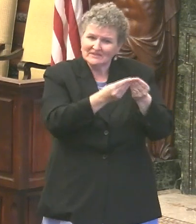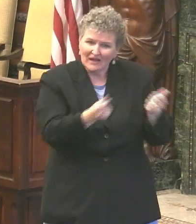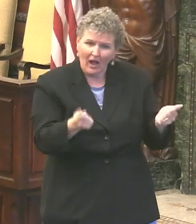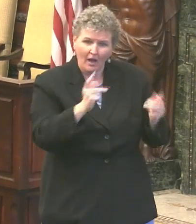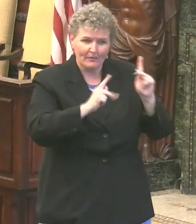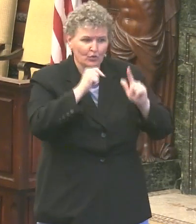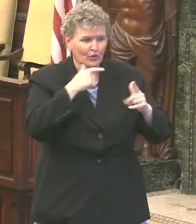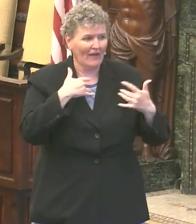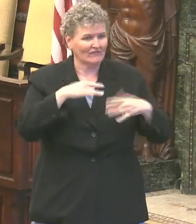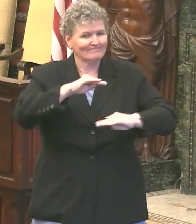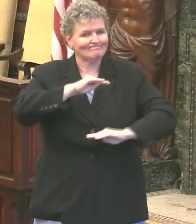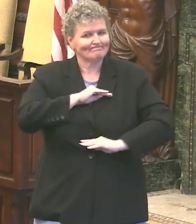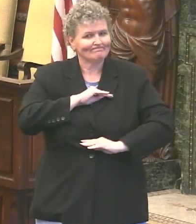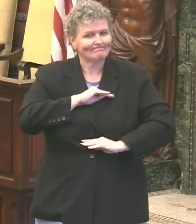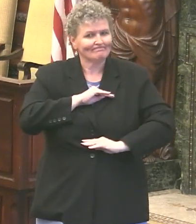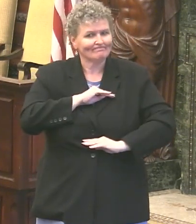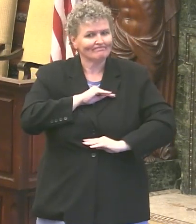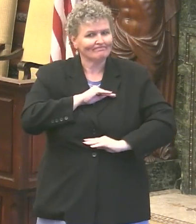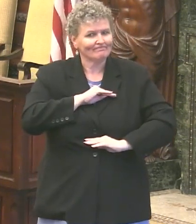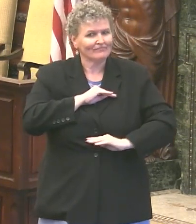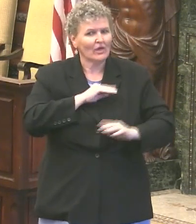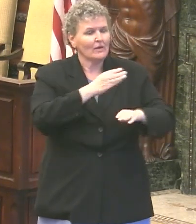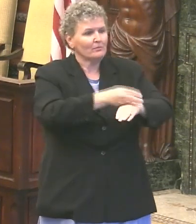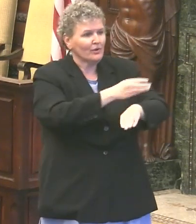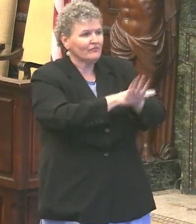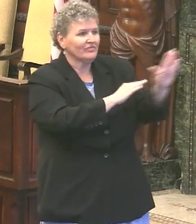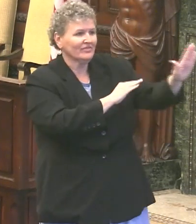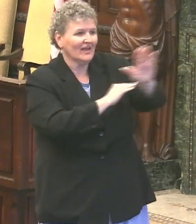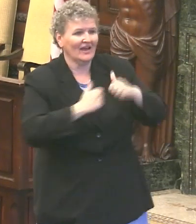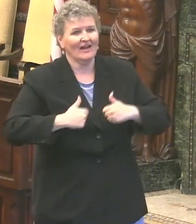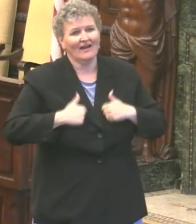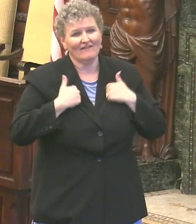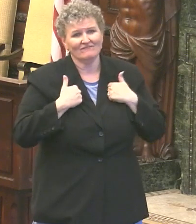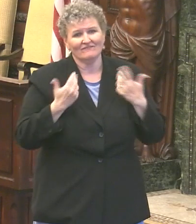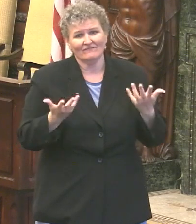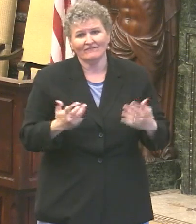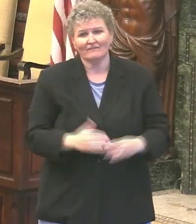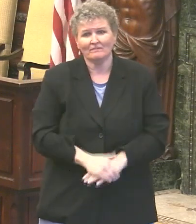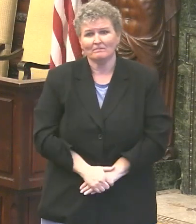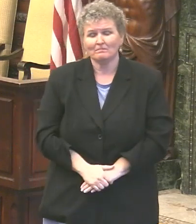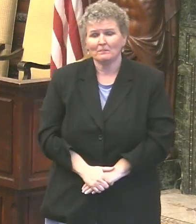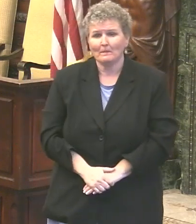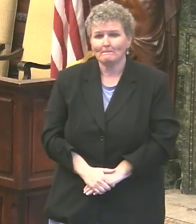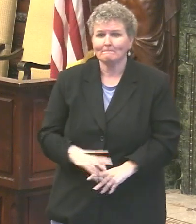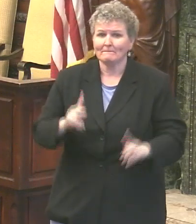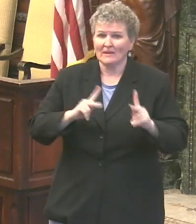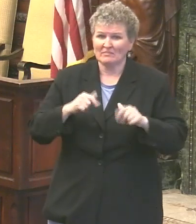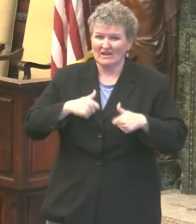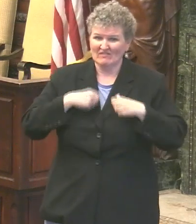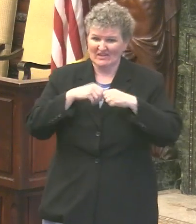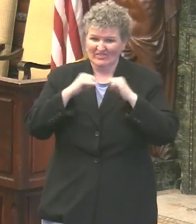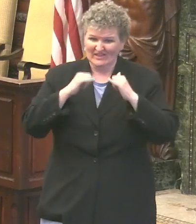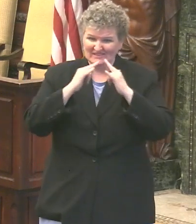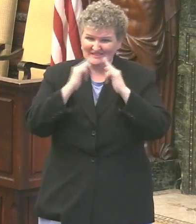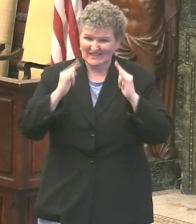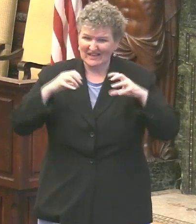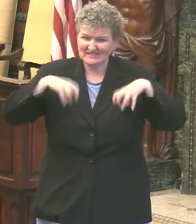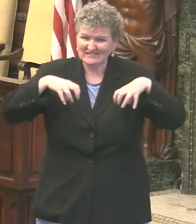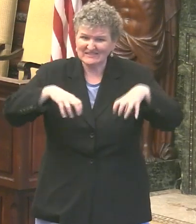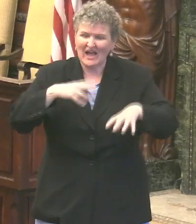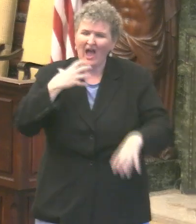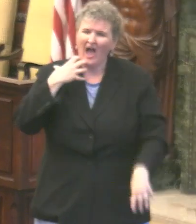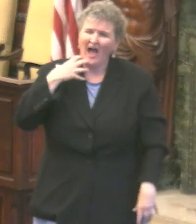better. And just the conditions of the people in the encampment, given the heat, is it a safe